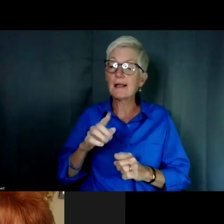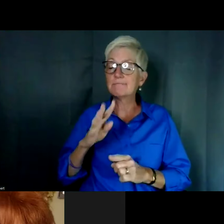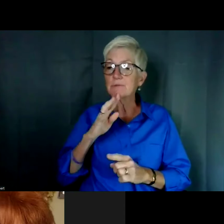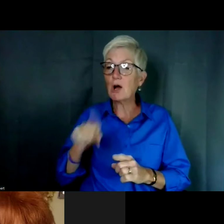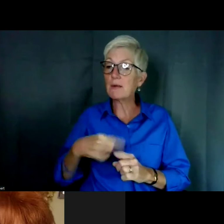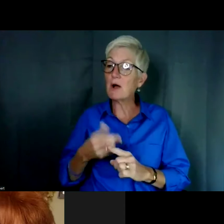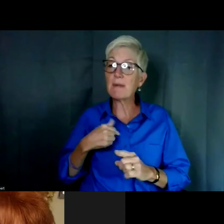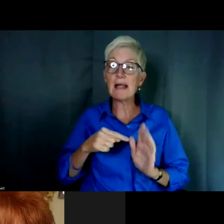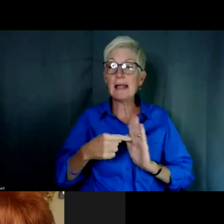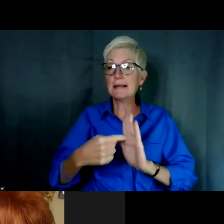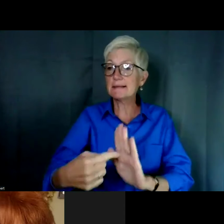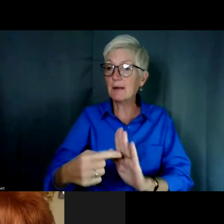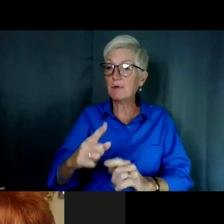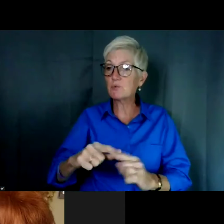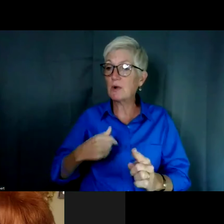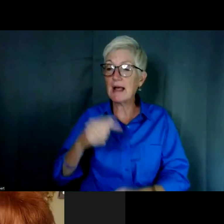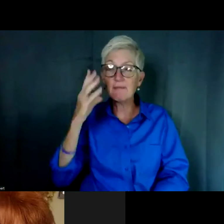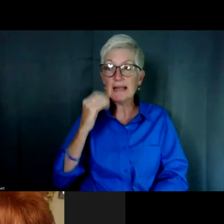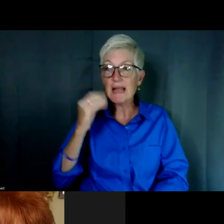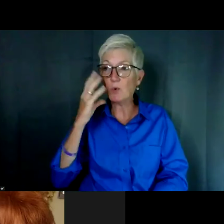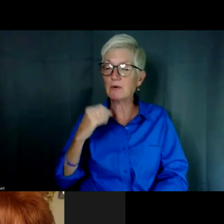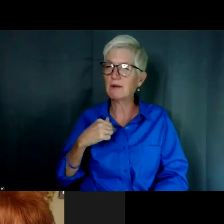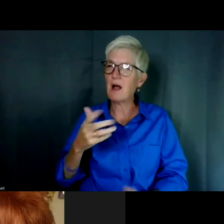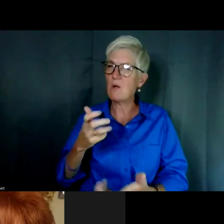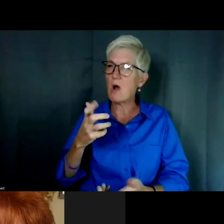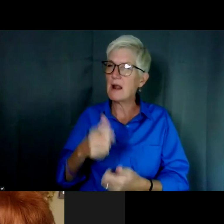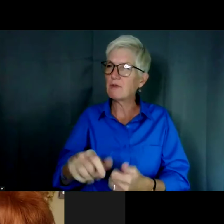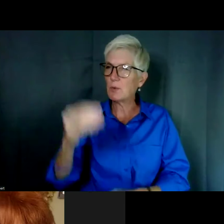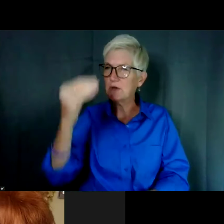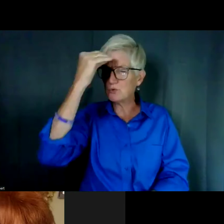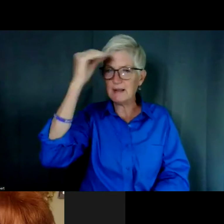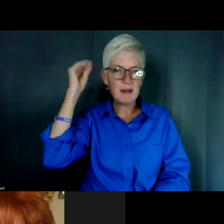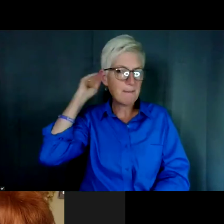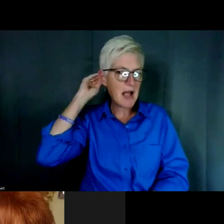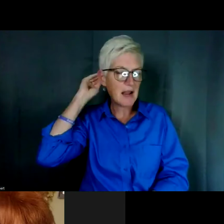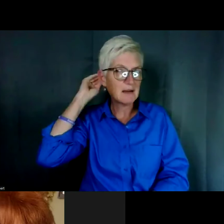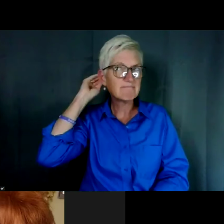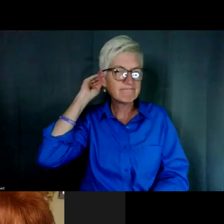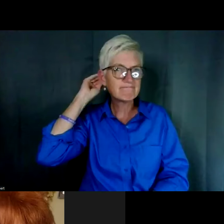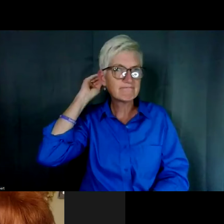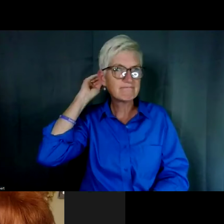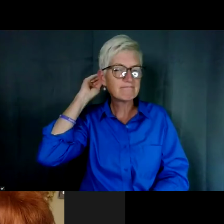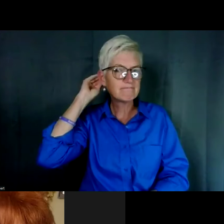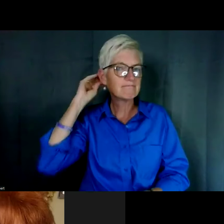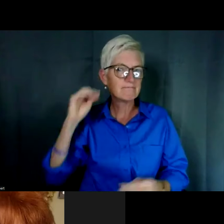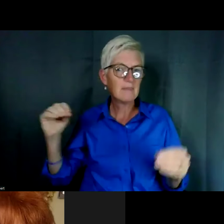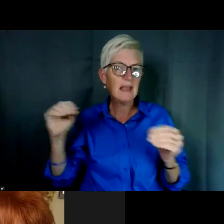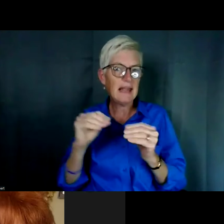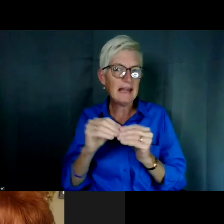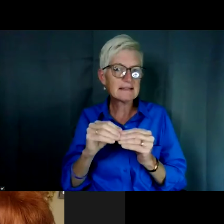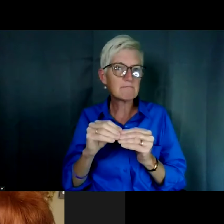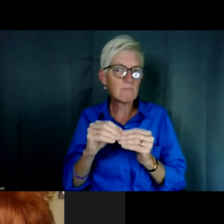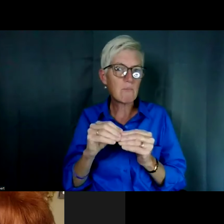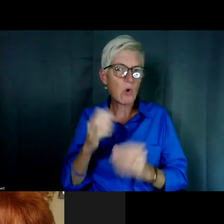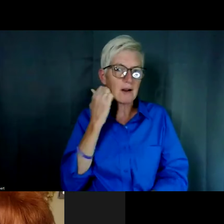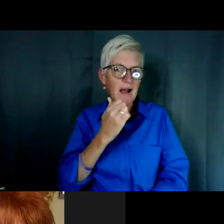I encountered, I just want everyone to keep in mind that it's so much more prevalent than you probably realize.